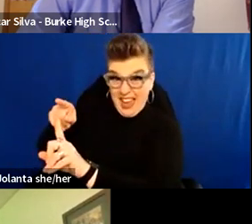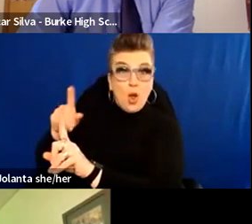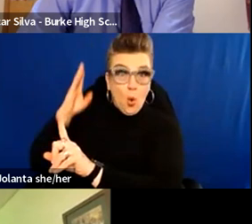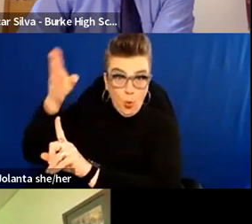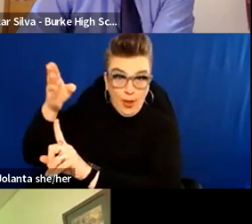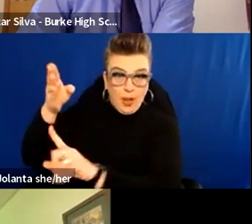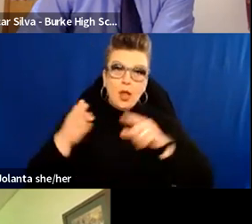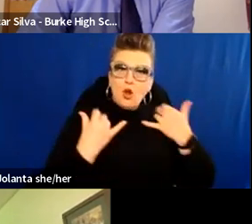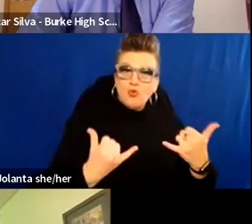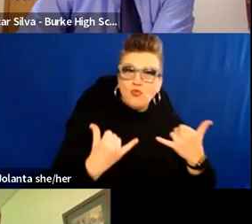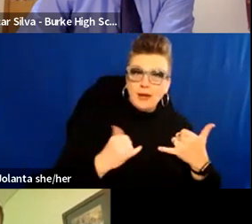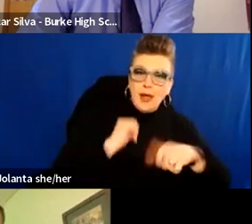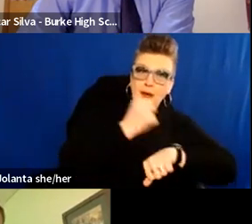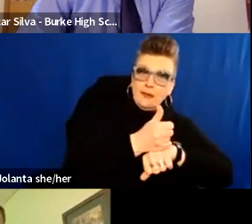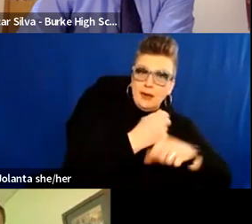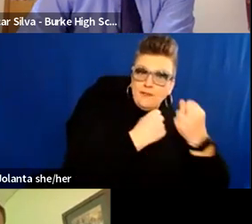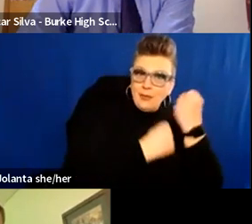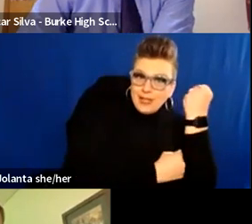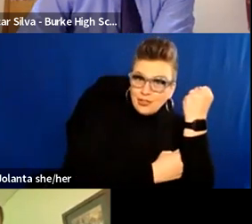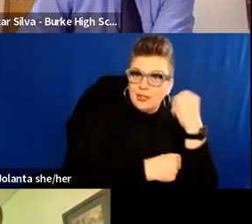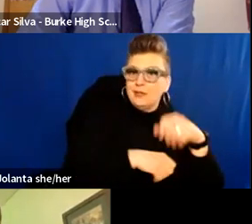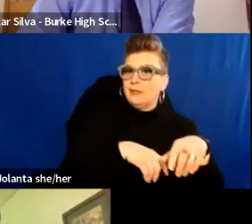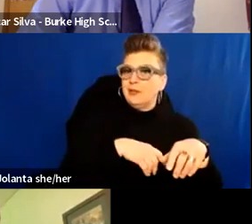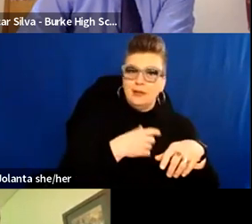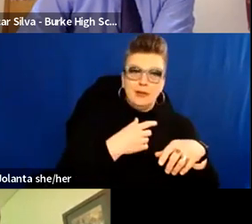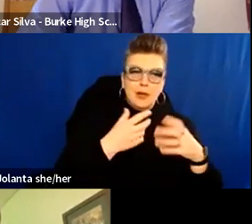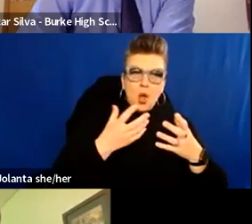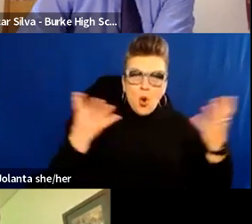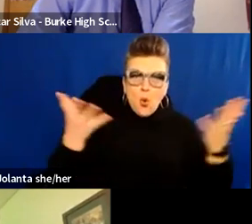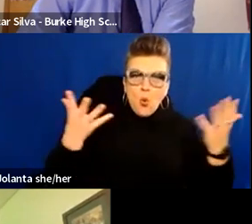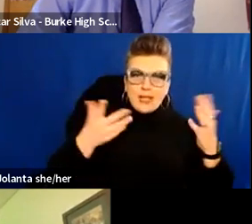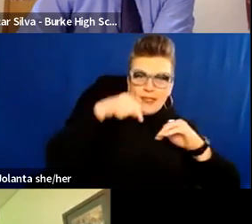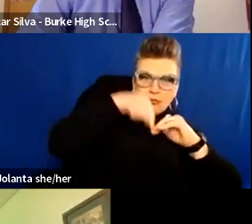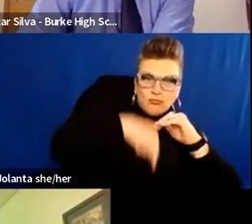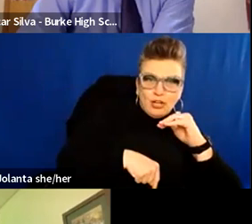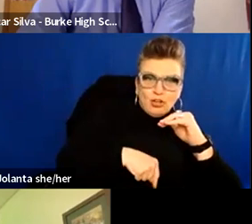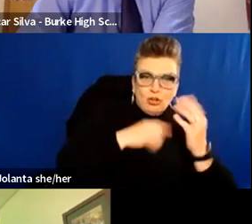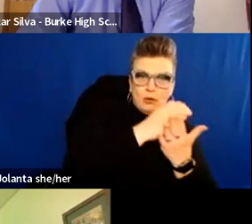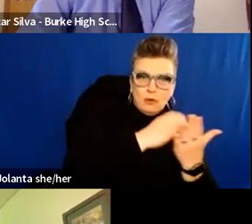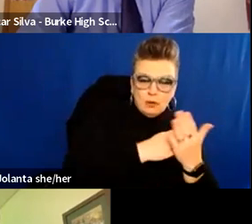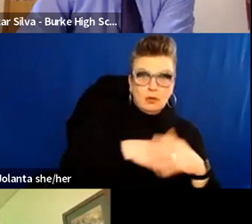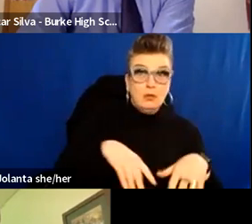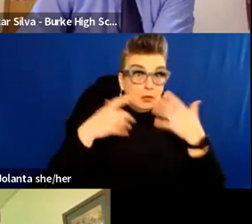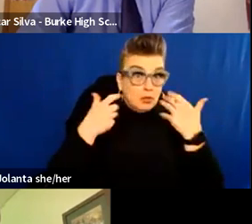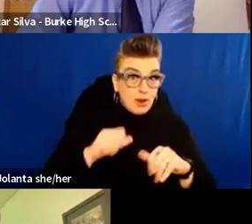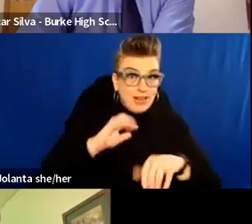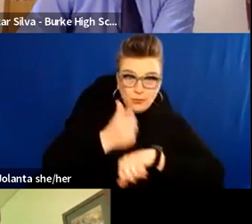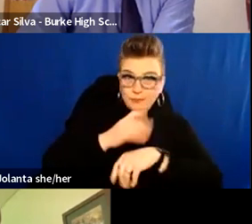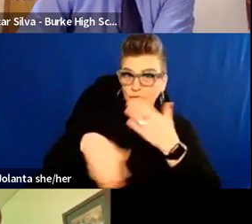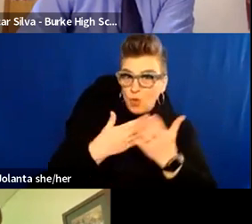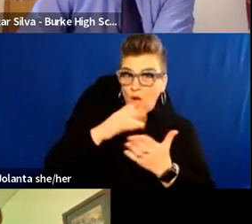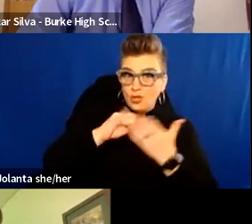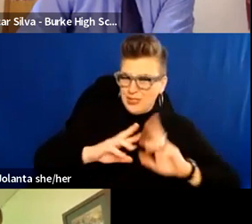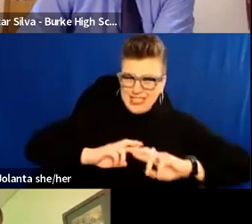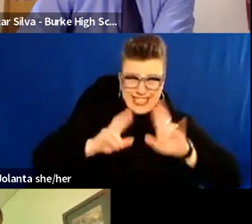get us our schools all in um you know honest a similar graduation pathway and have